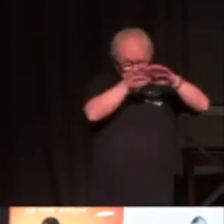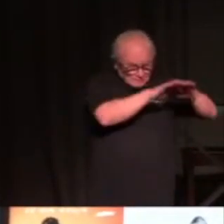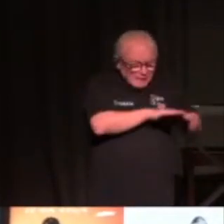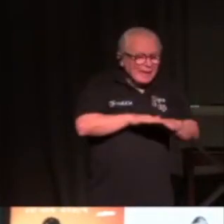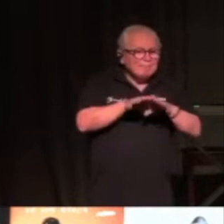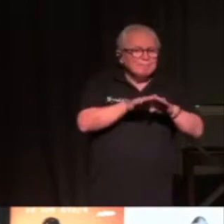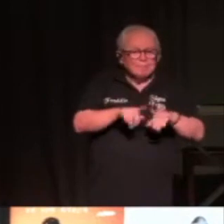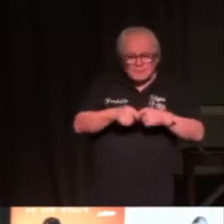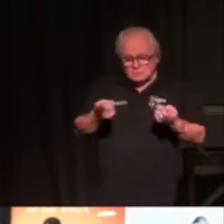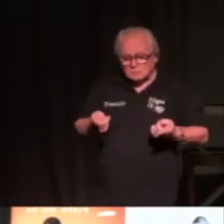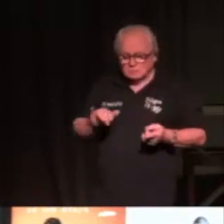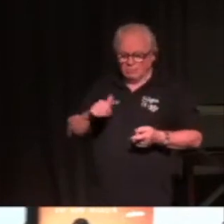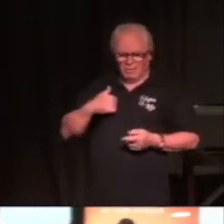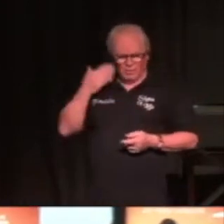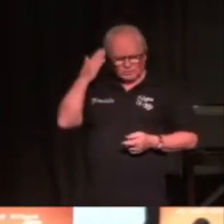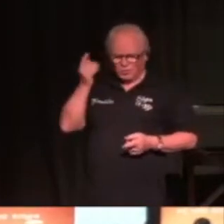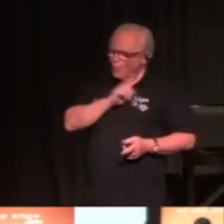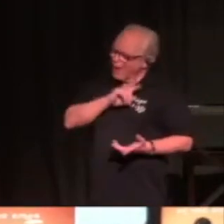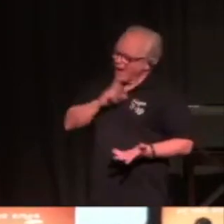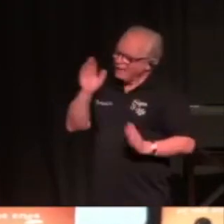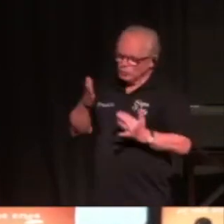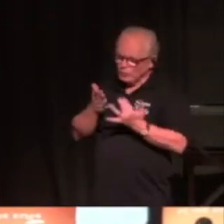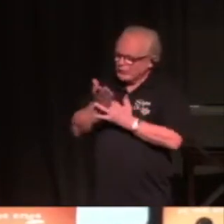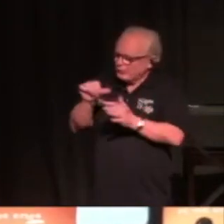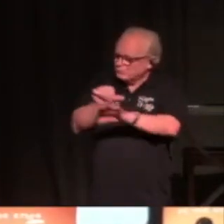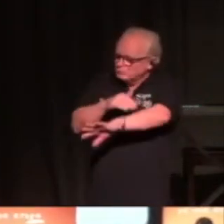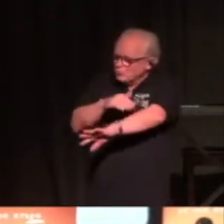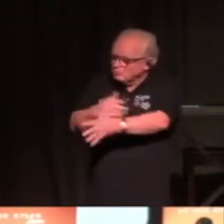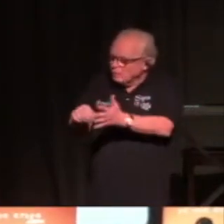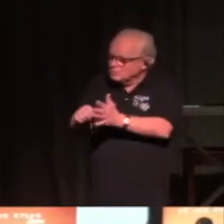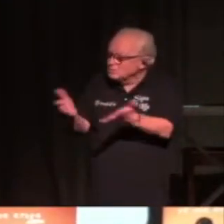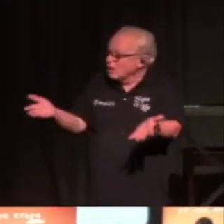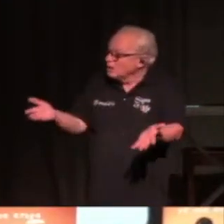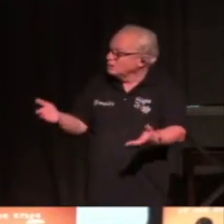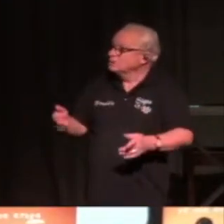And yet, we wonder why. This is God's servant.